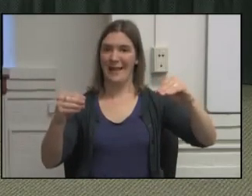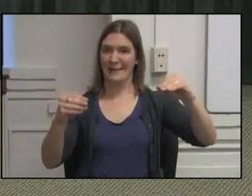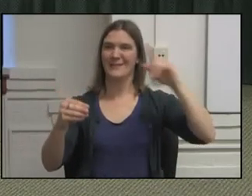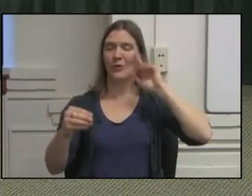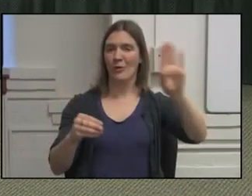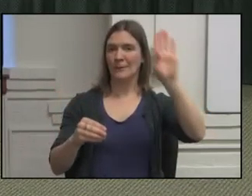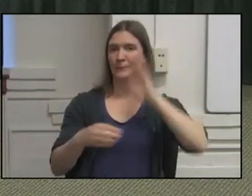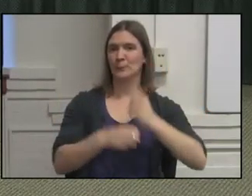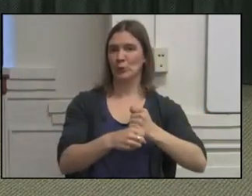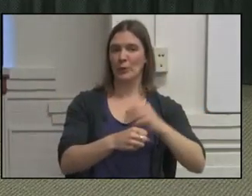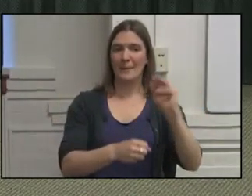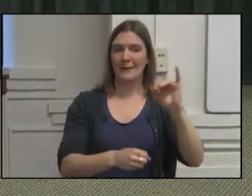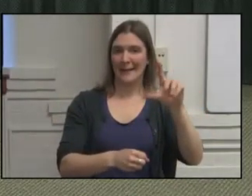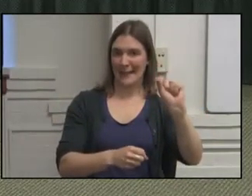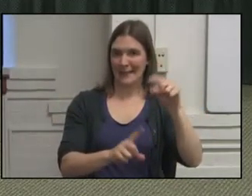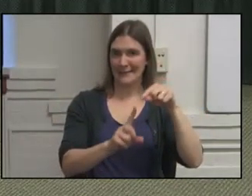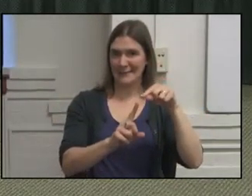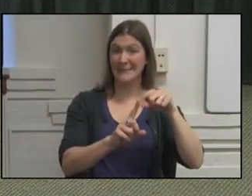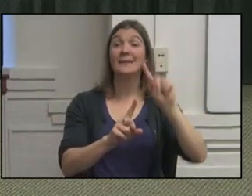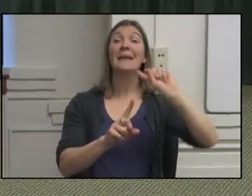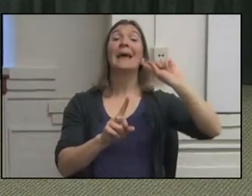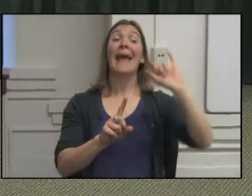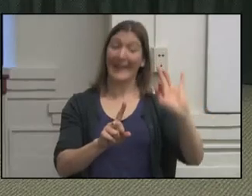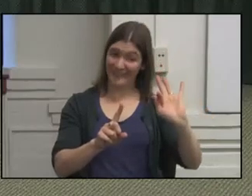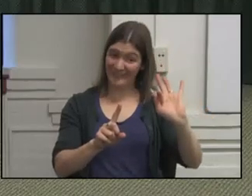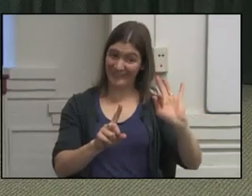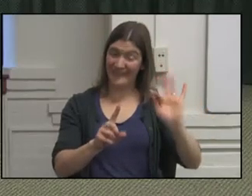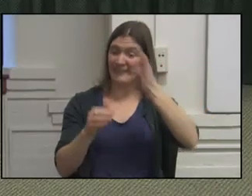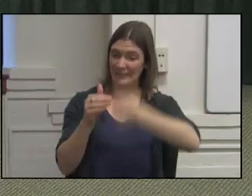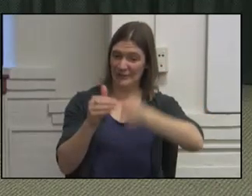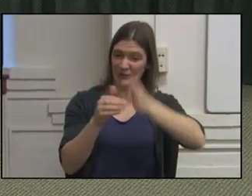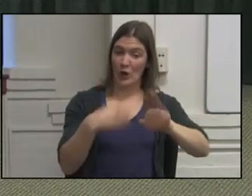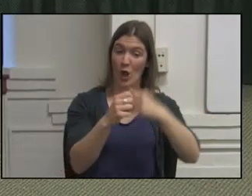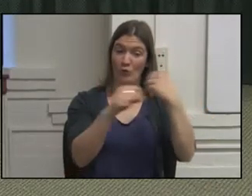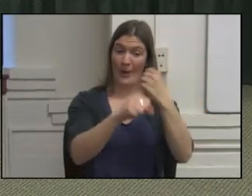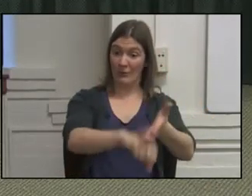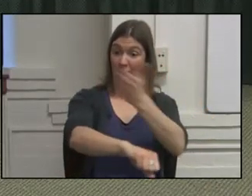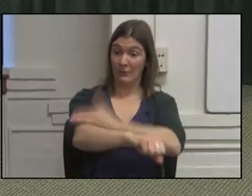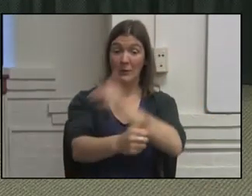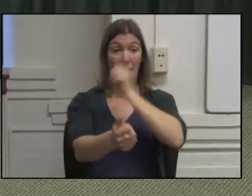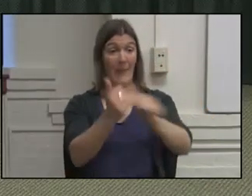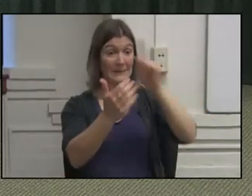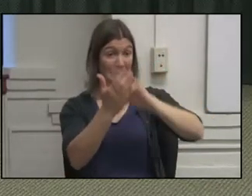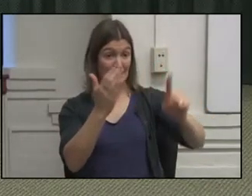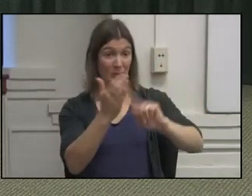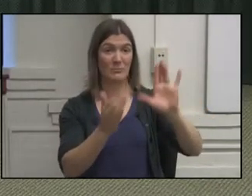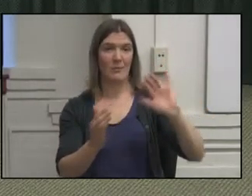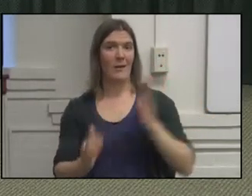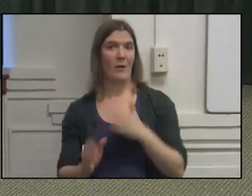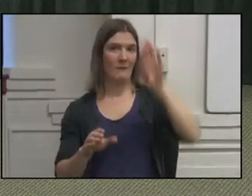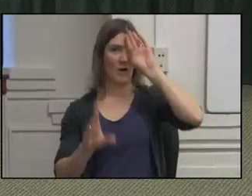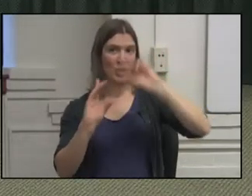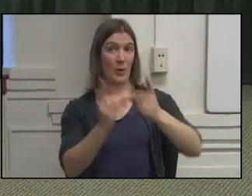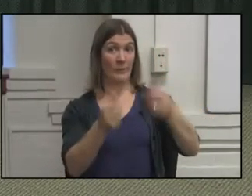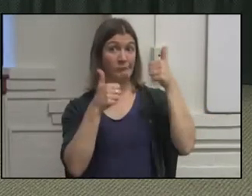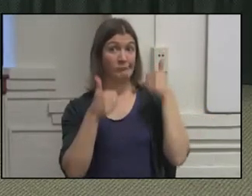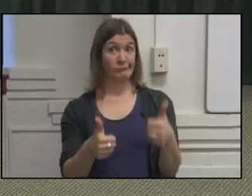$3 Dewey's, DBA McNeil's, on the condition that sprinkler system repairs pass inspection by the Brattleboro Fire